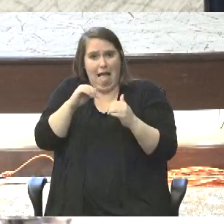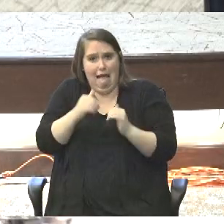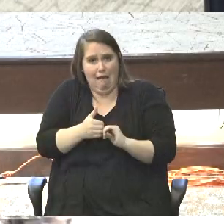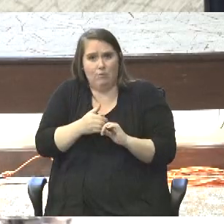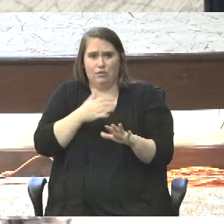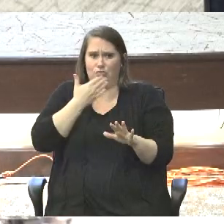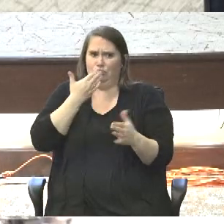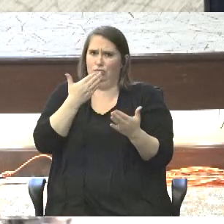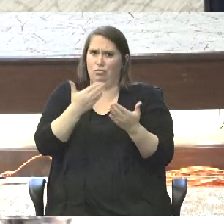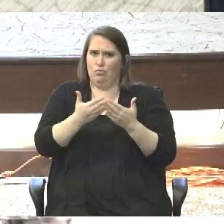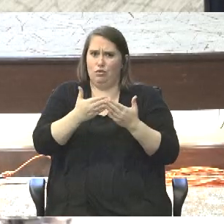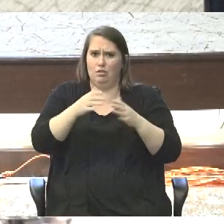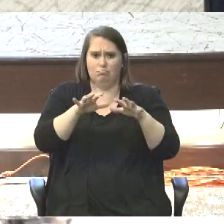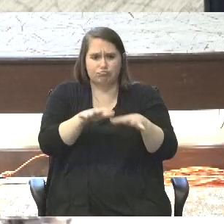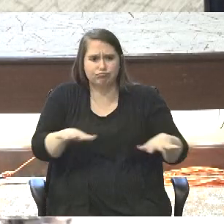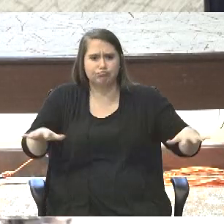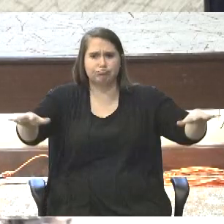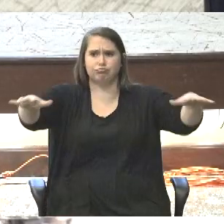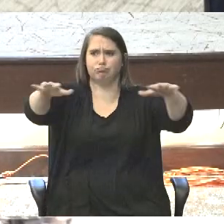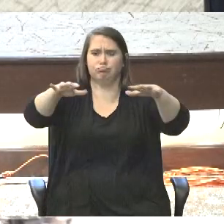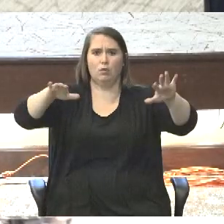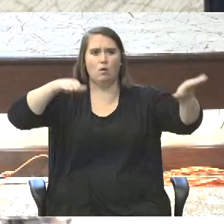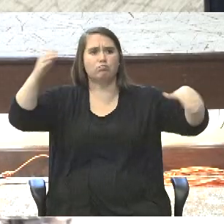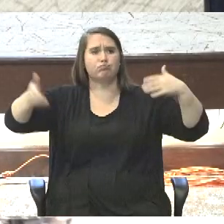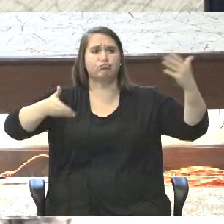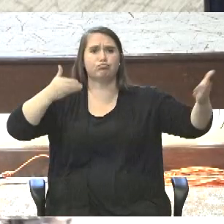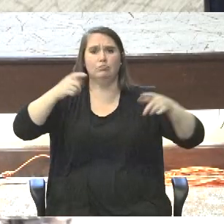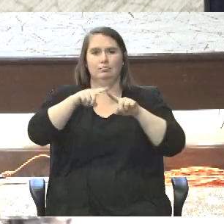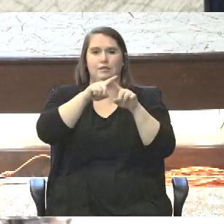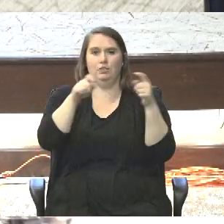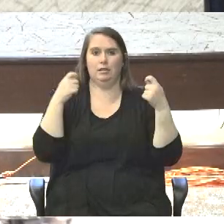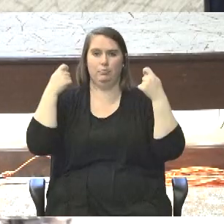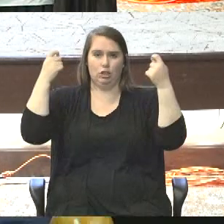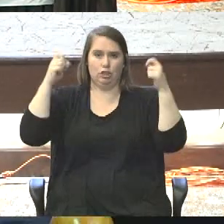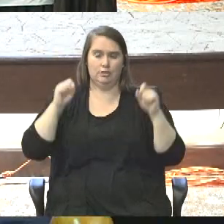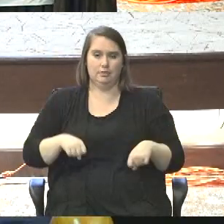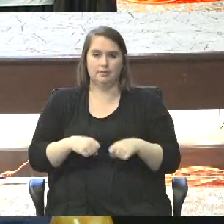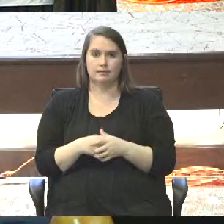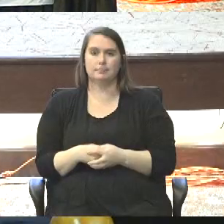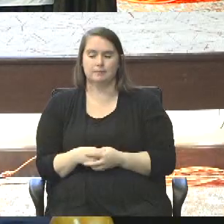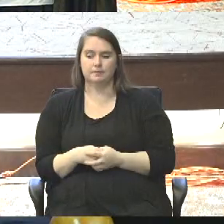lawn that will lend itself to those types of celebrations. Absolutely. Thank you so much.